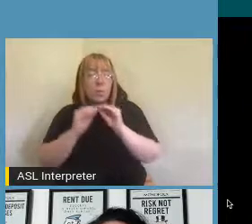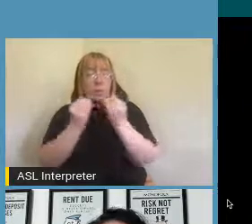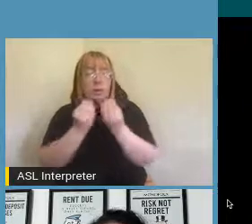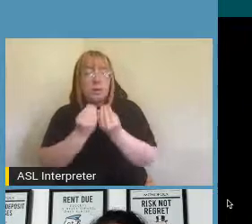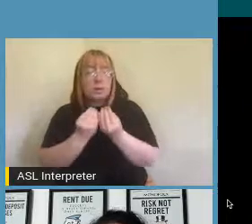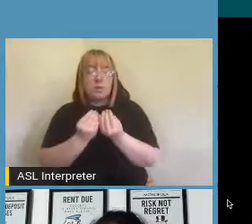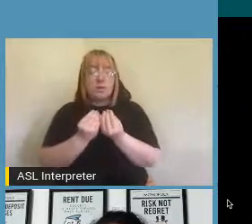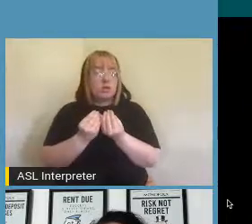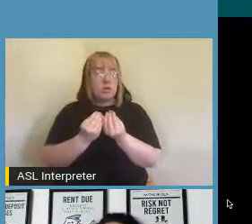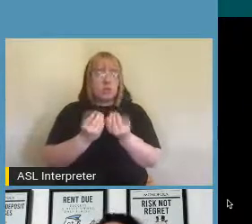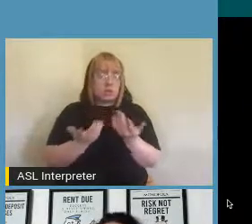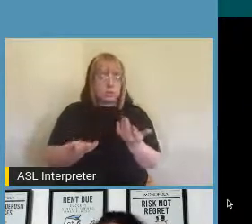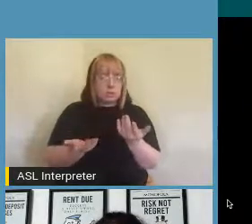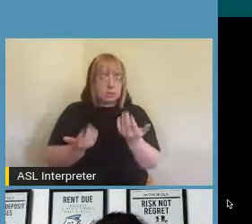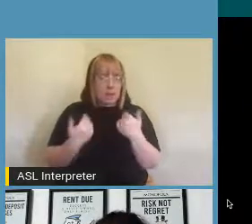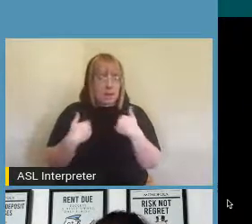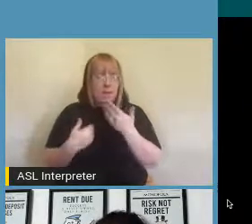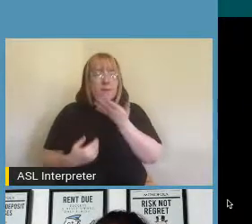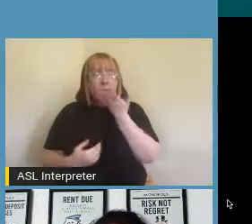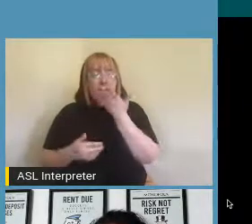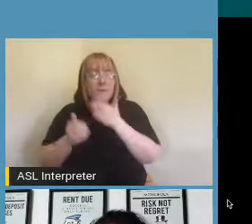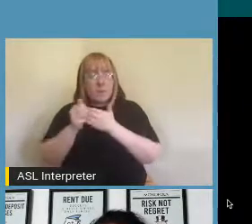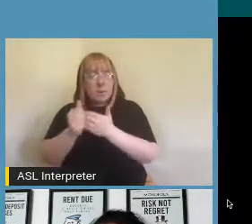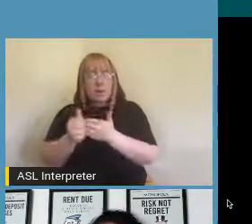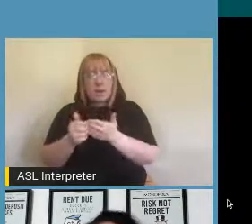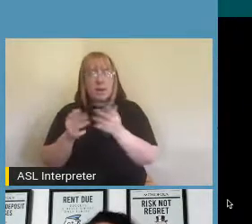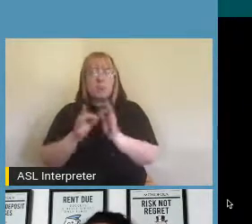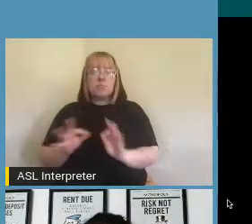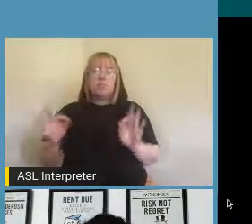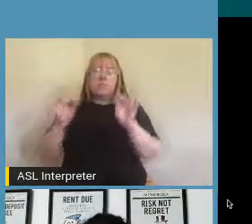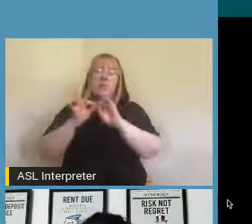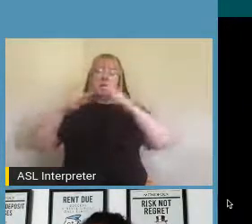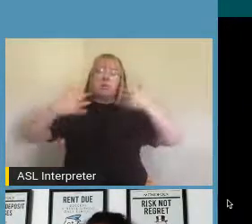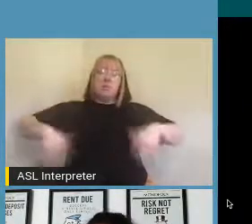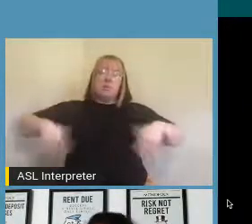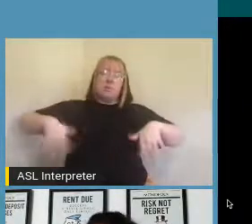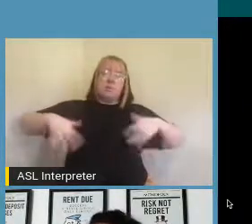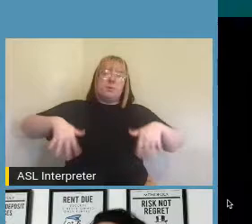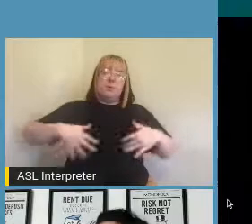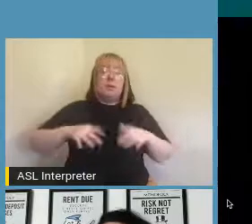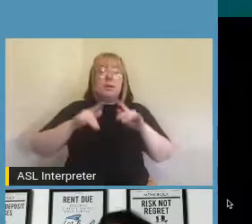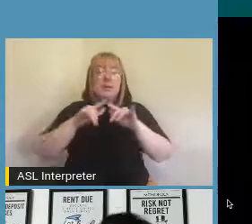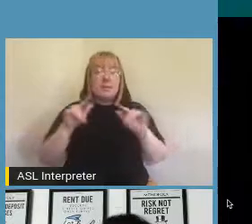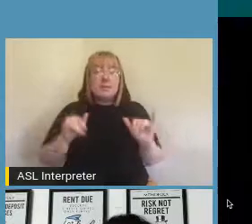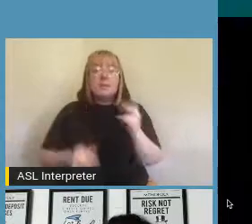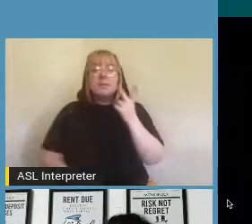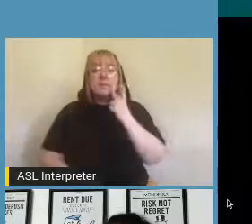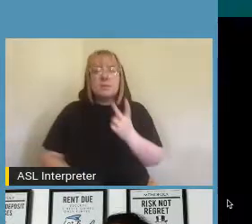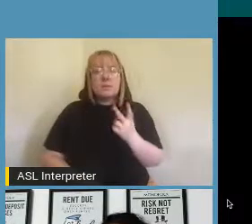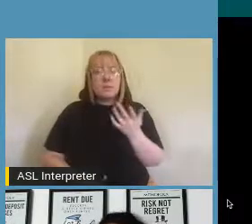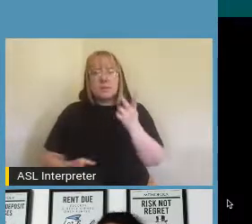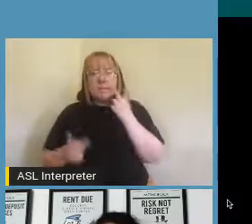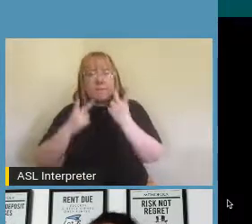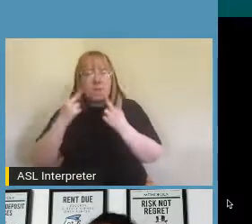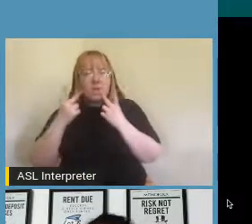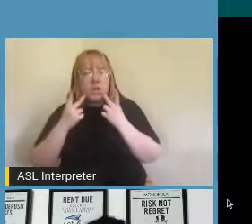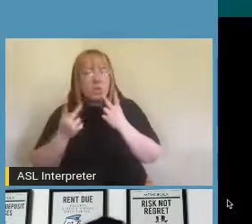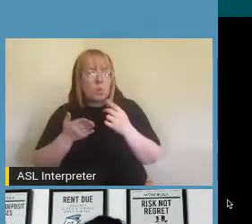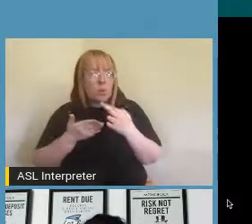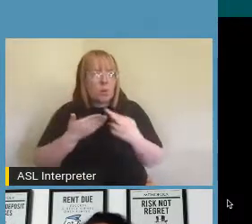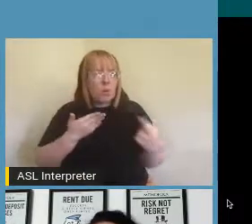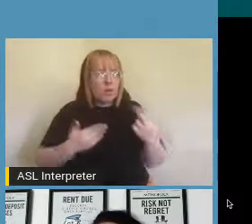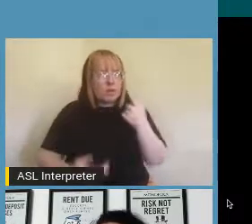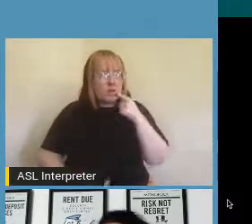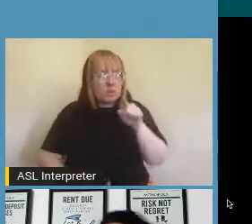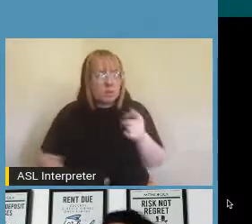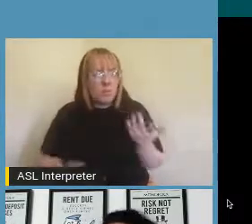this is where having a field guide, once again, to align folks is helpful. And then what you'll also see here is what are the visual references, so that be it for